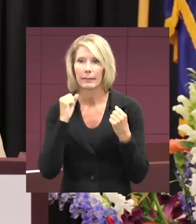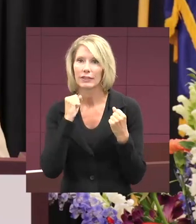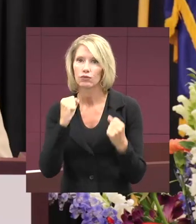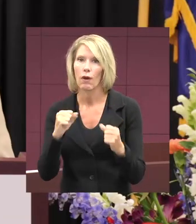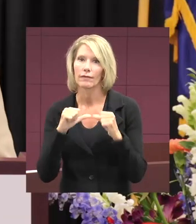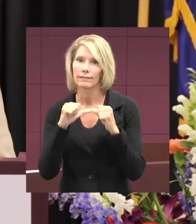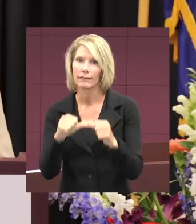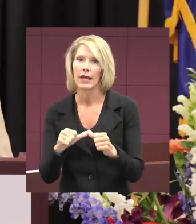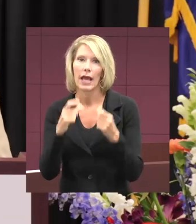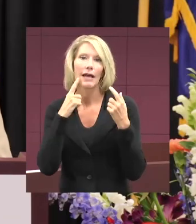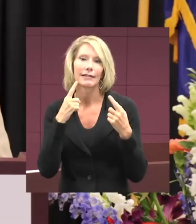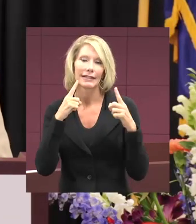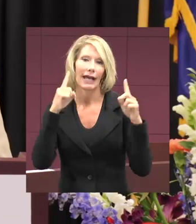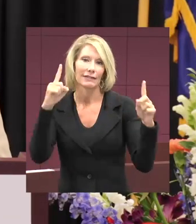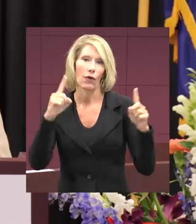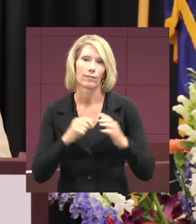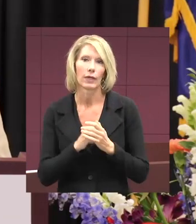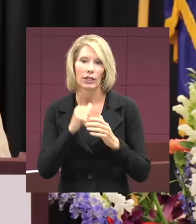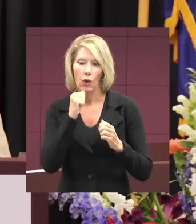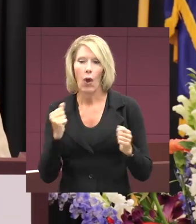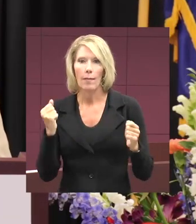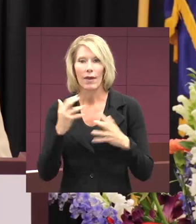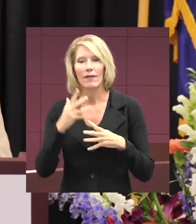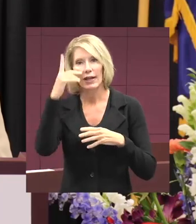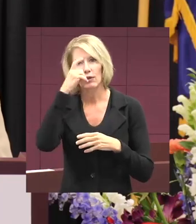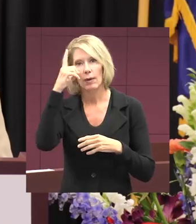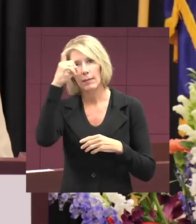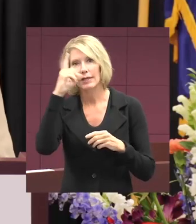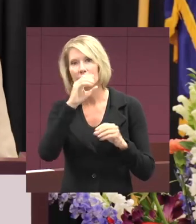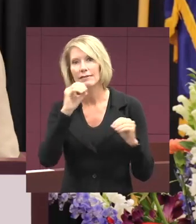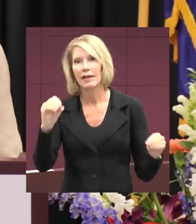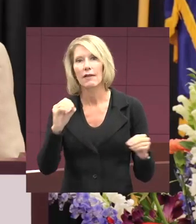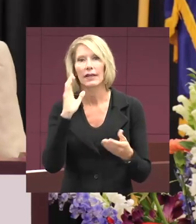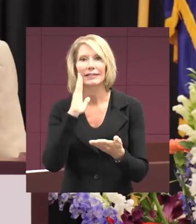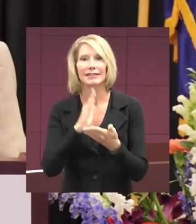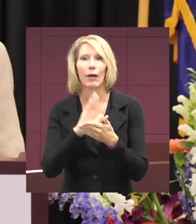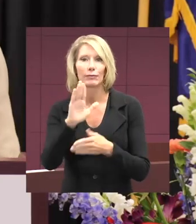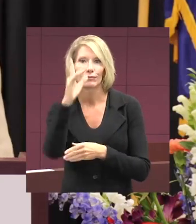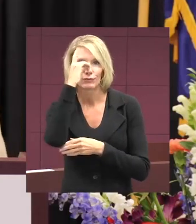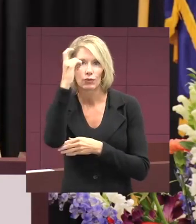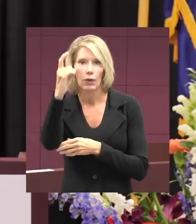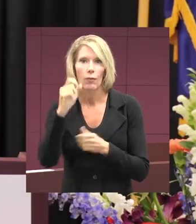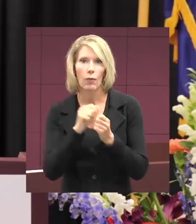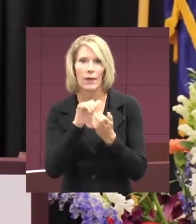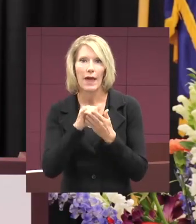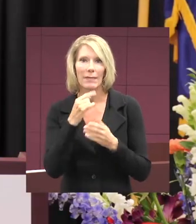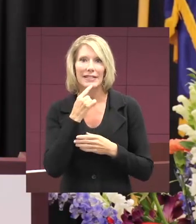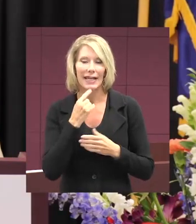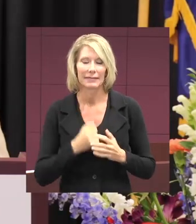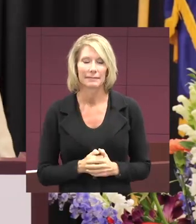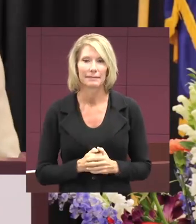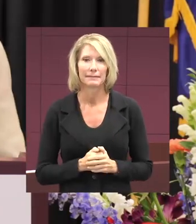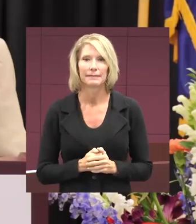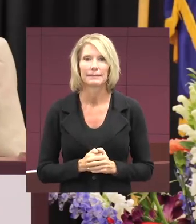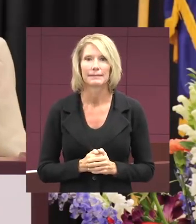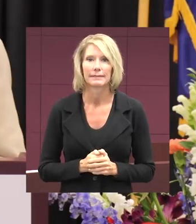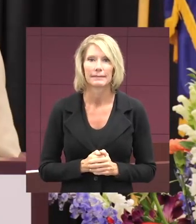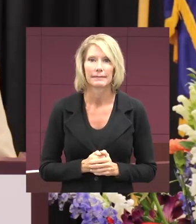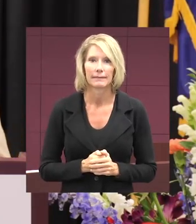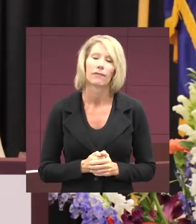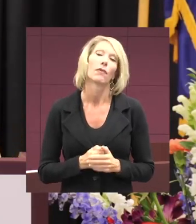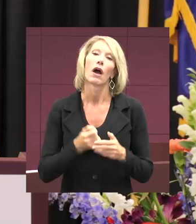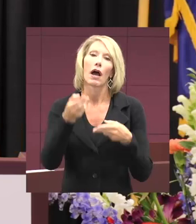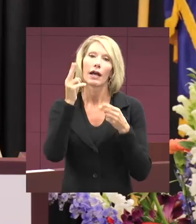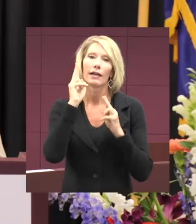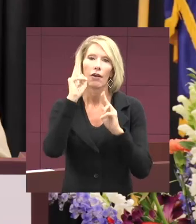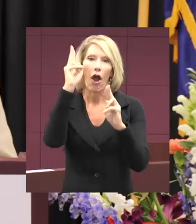strong, be successful. Don't be afraid to dream, because nothing stops the dream. And with that being said, it